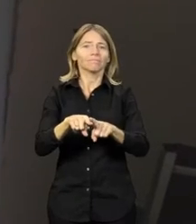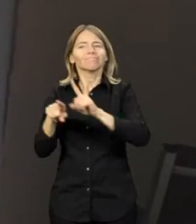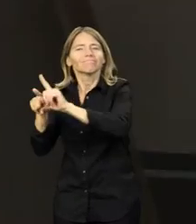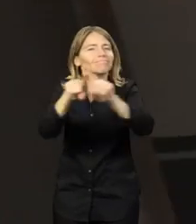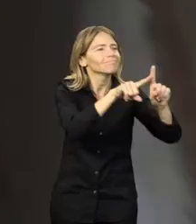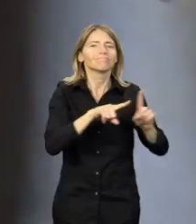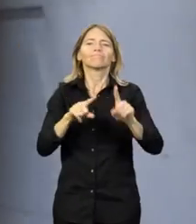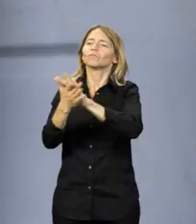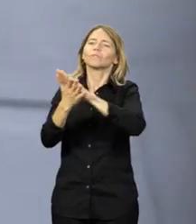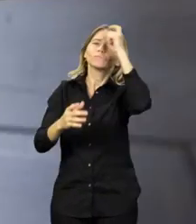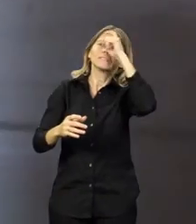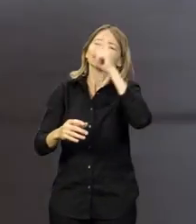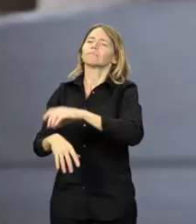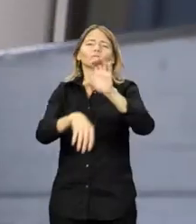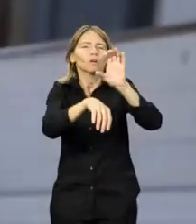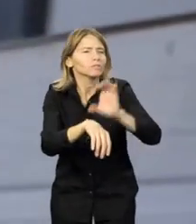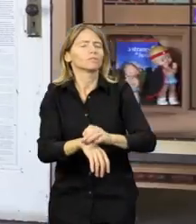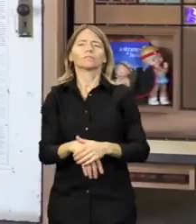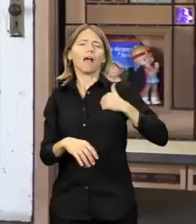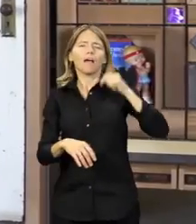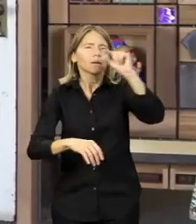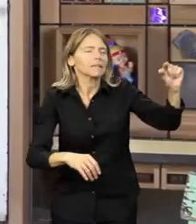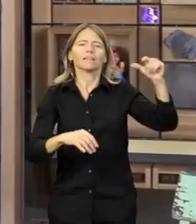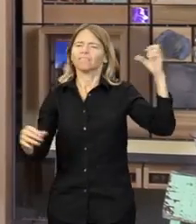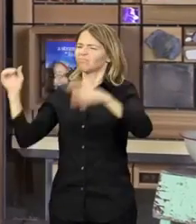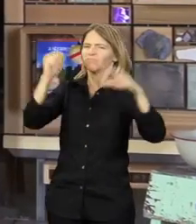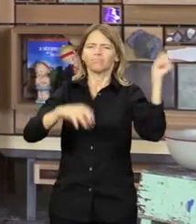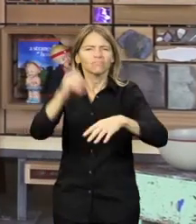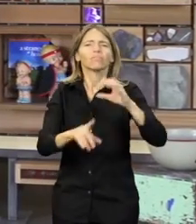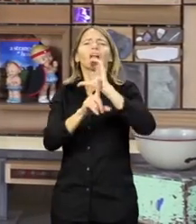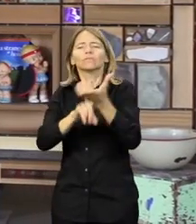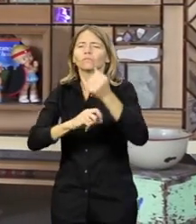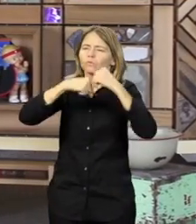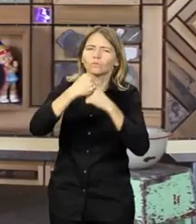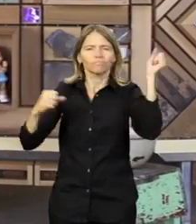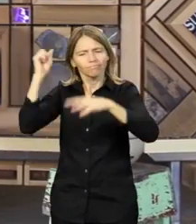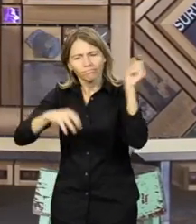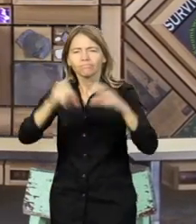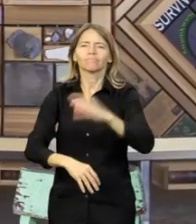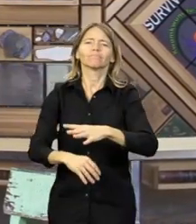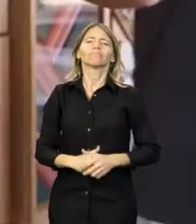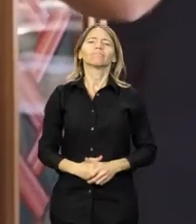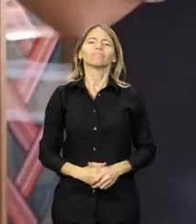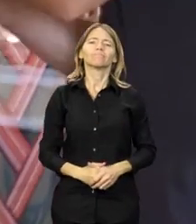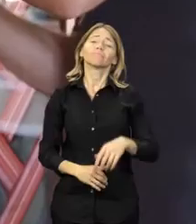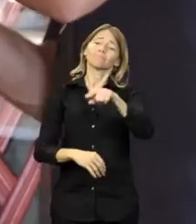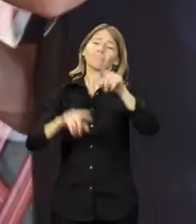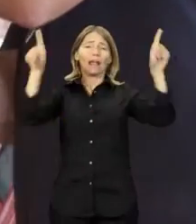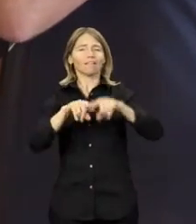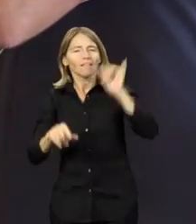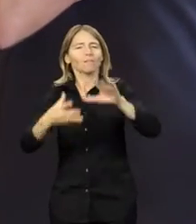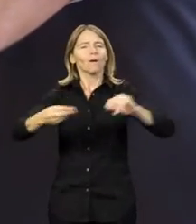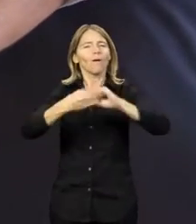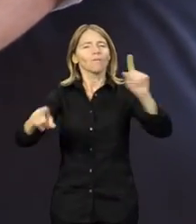buildings, and cultural structures. A blanket where the story of each piece is as important to its construction as the wood